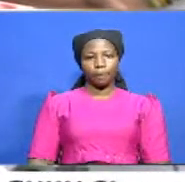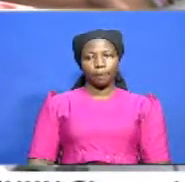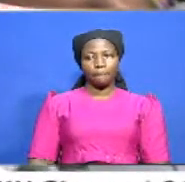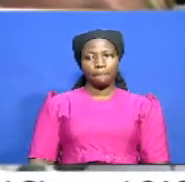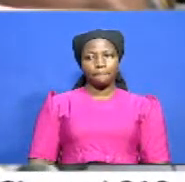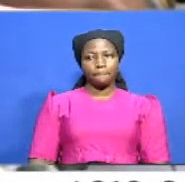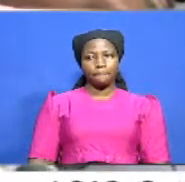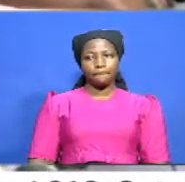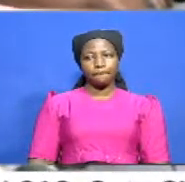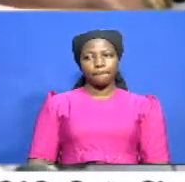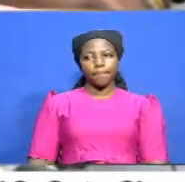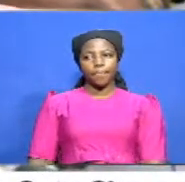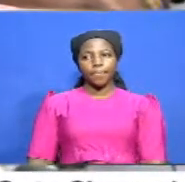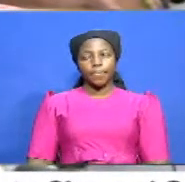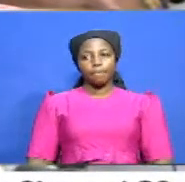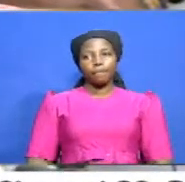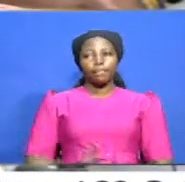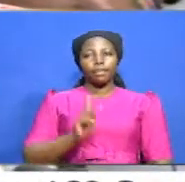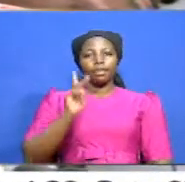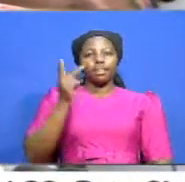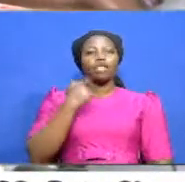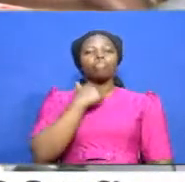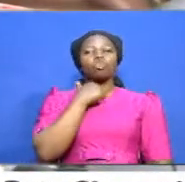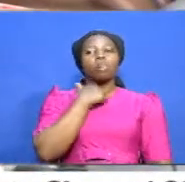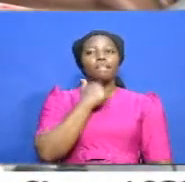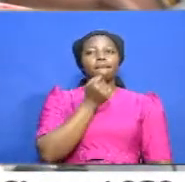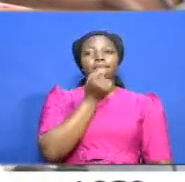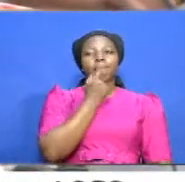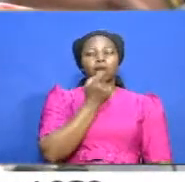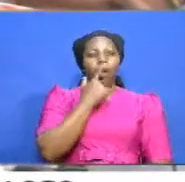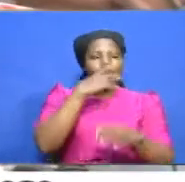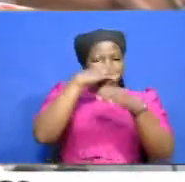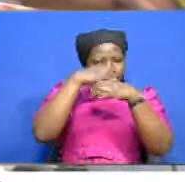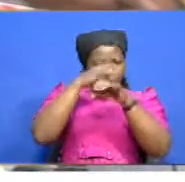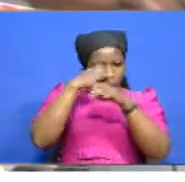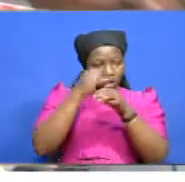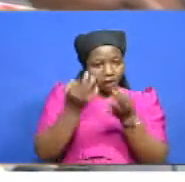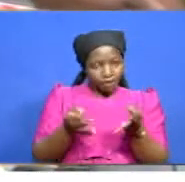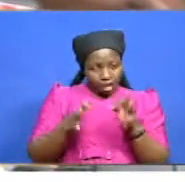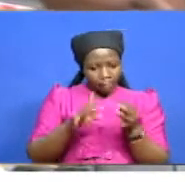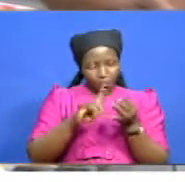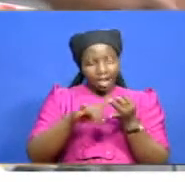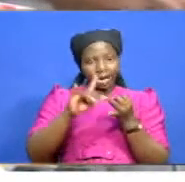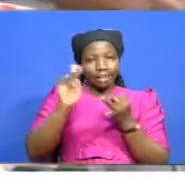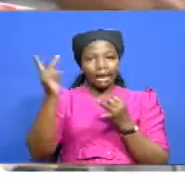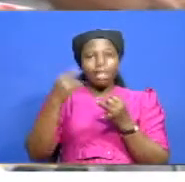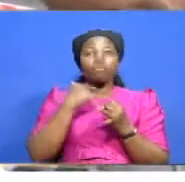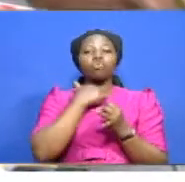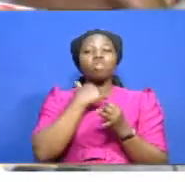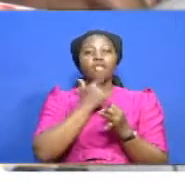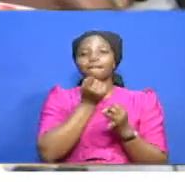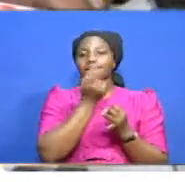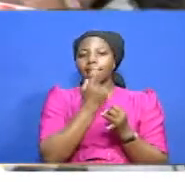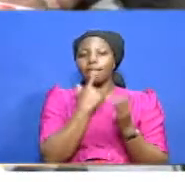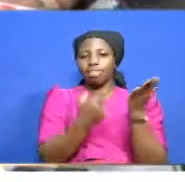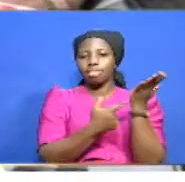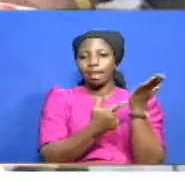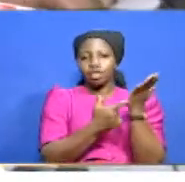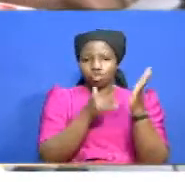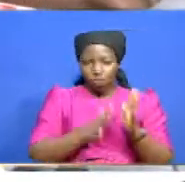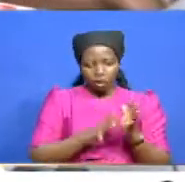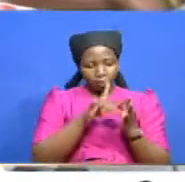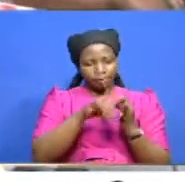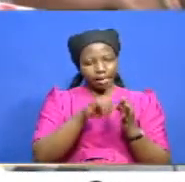The Kenya Union of Medical Laboratory Officers, the Kenya National Union of Pharmaceutical Technologists, the Kenya Union